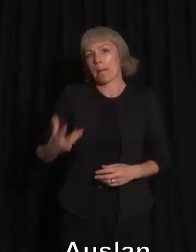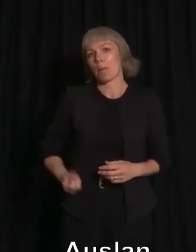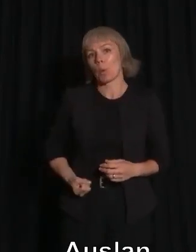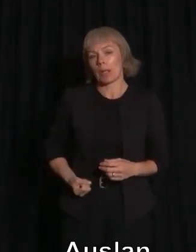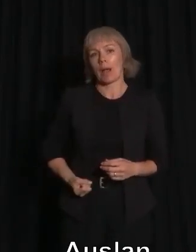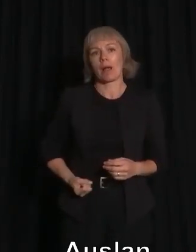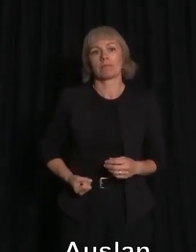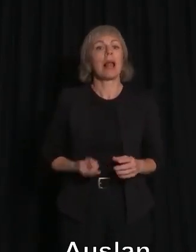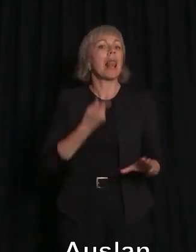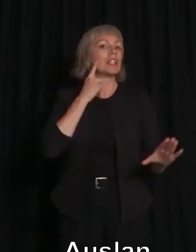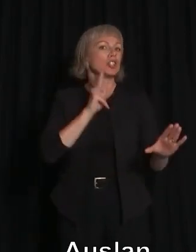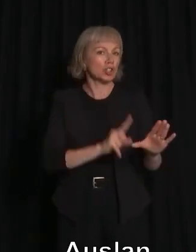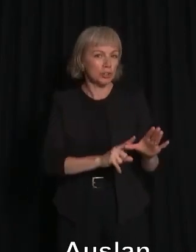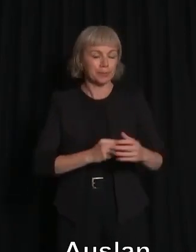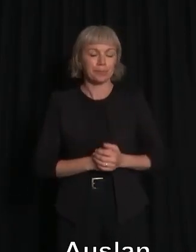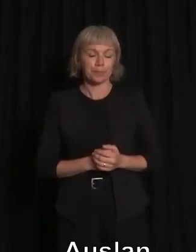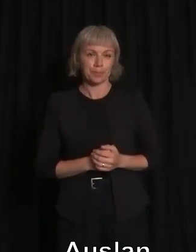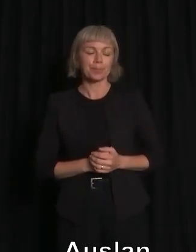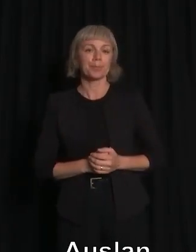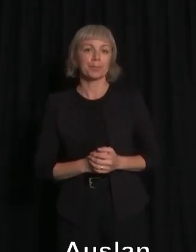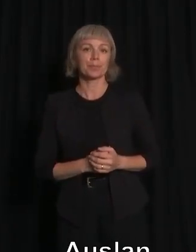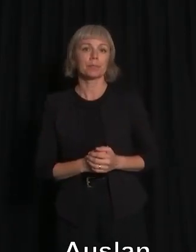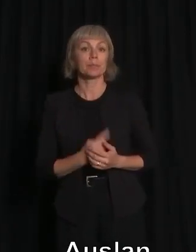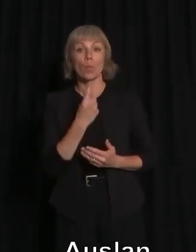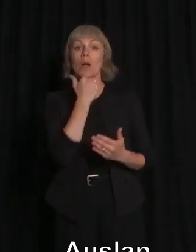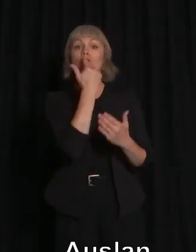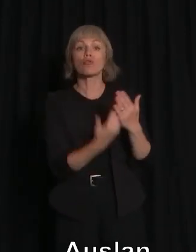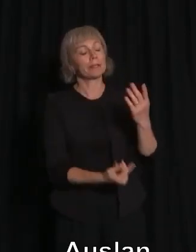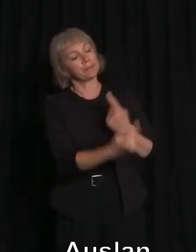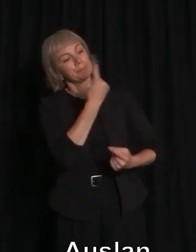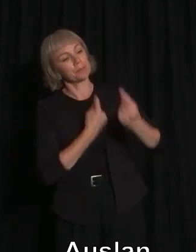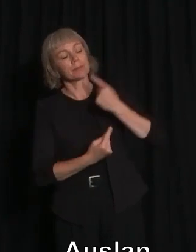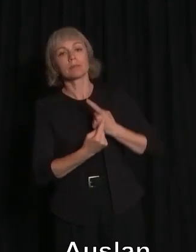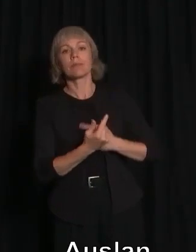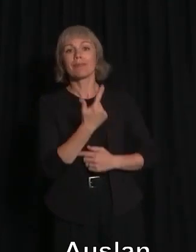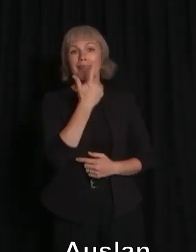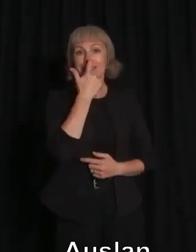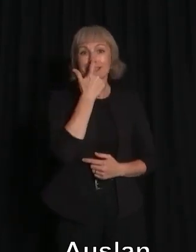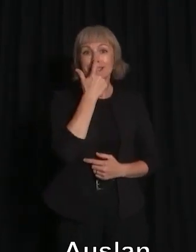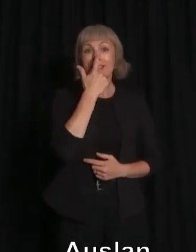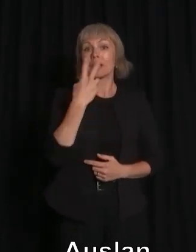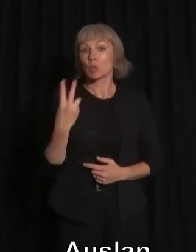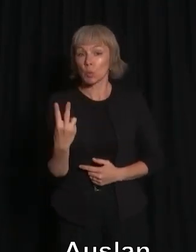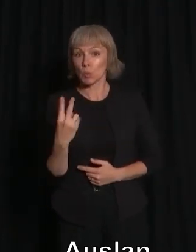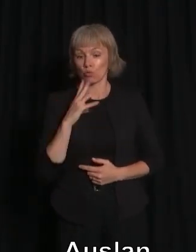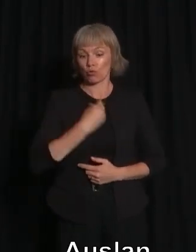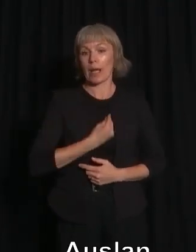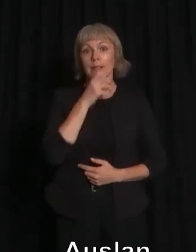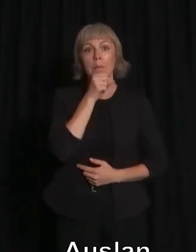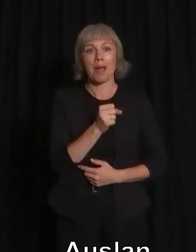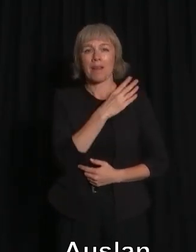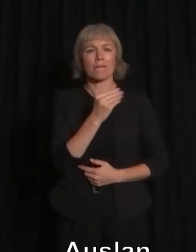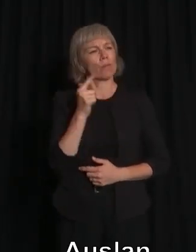January, my second last as independent expert. One of them was conveyed to me by a 72-year-old trans man from the